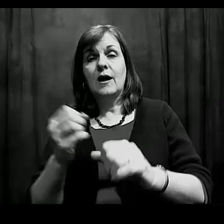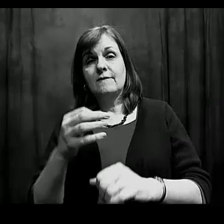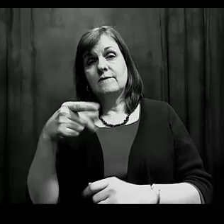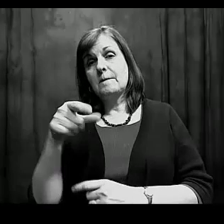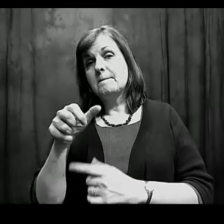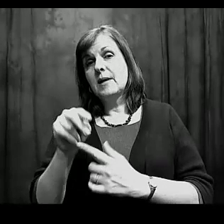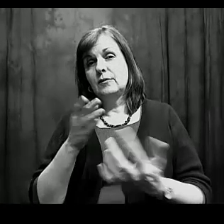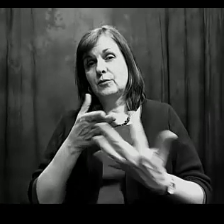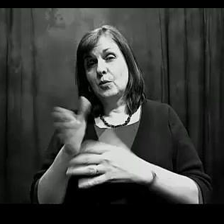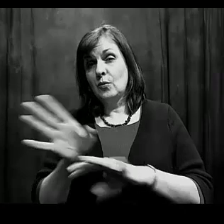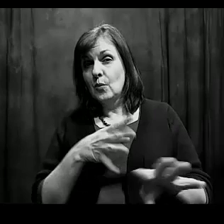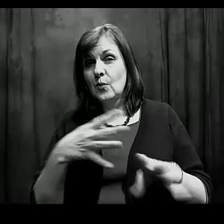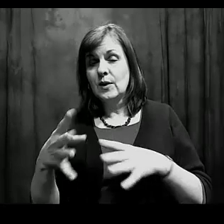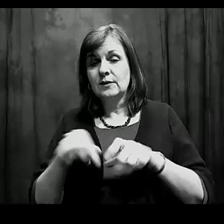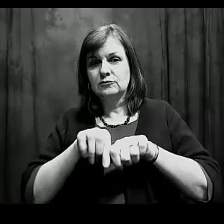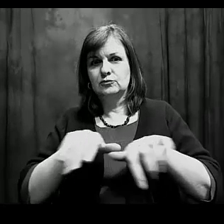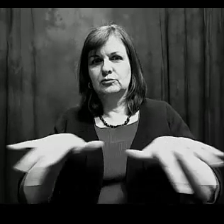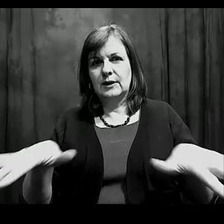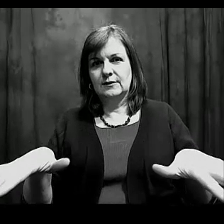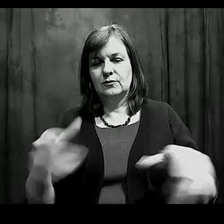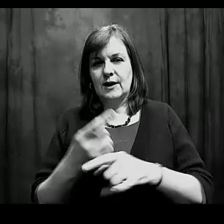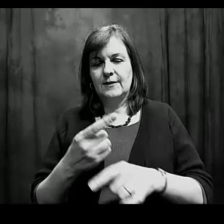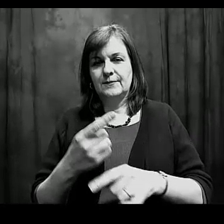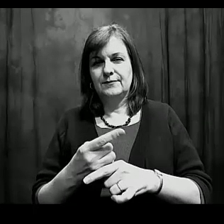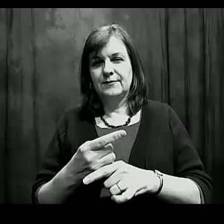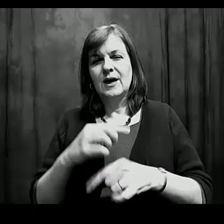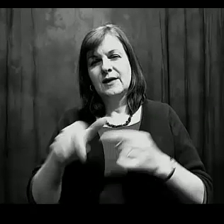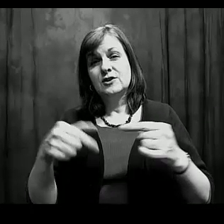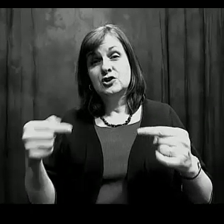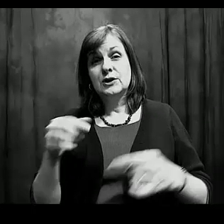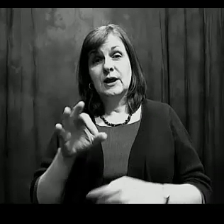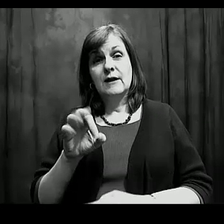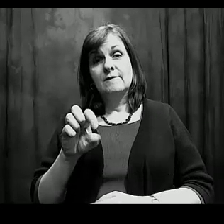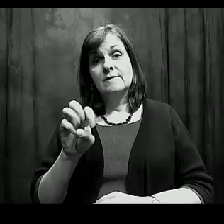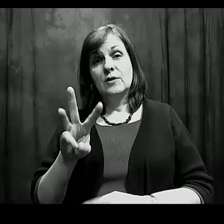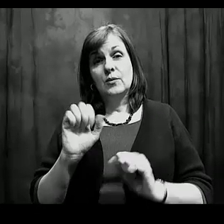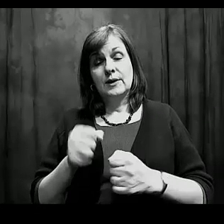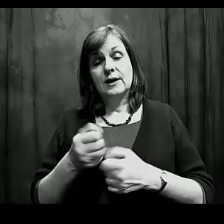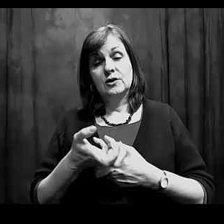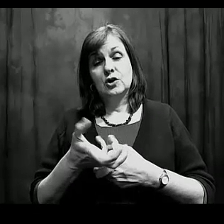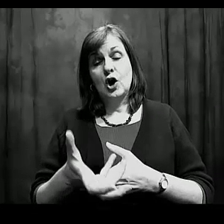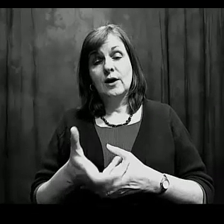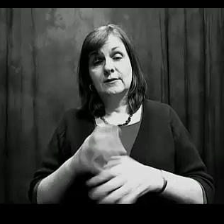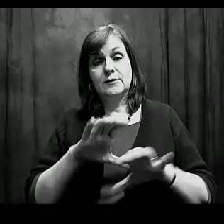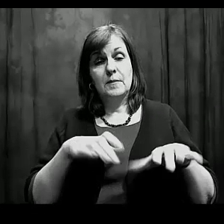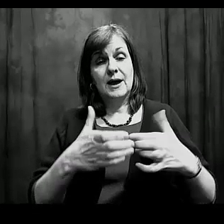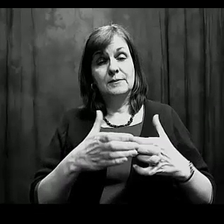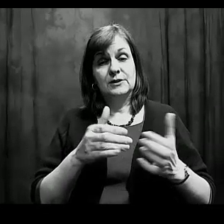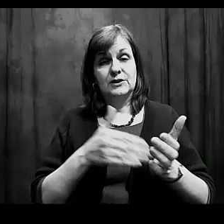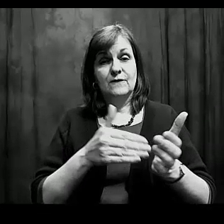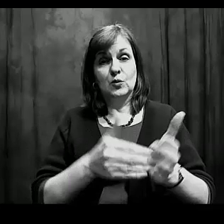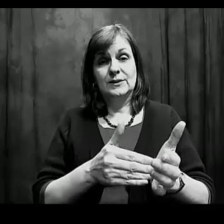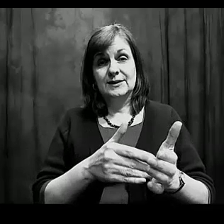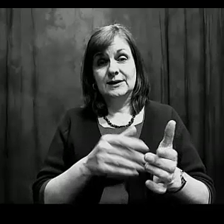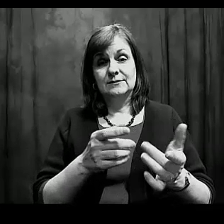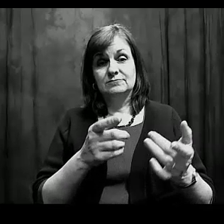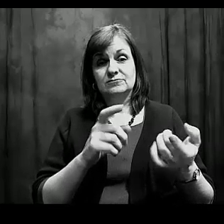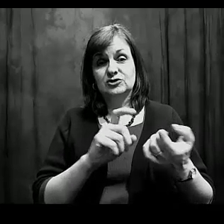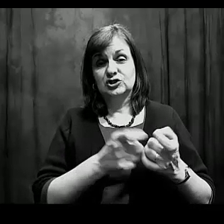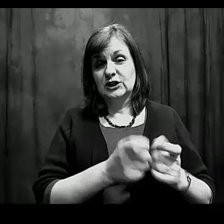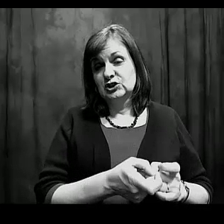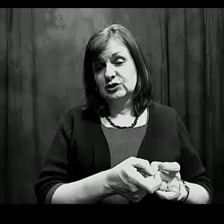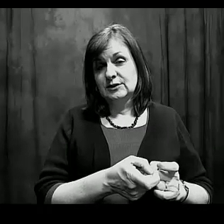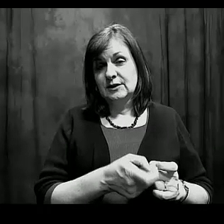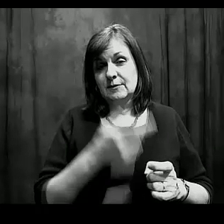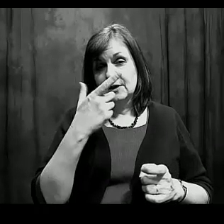So the idea of gene flow certainly can alter frequencies in a population because we